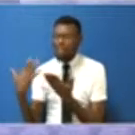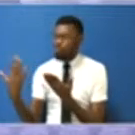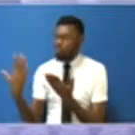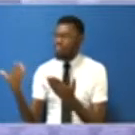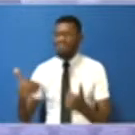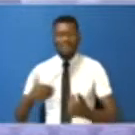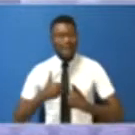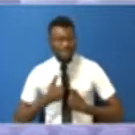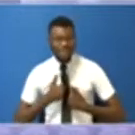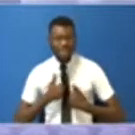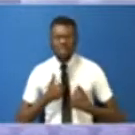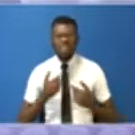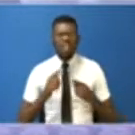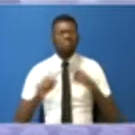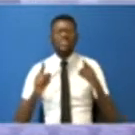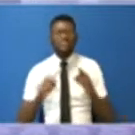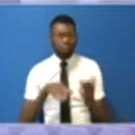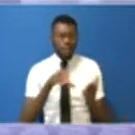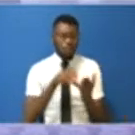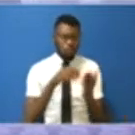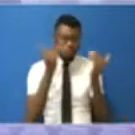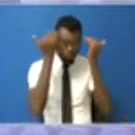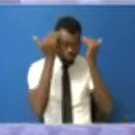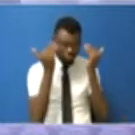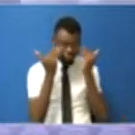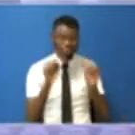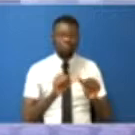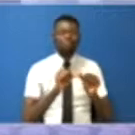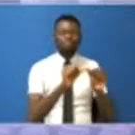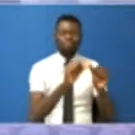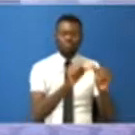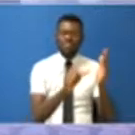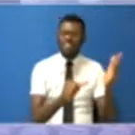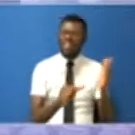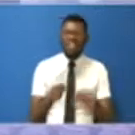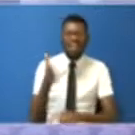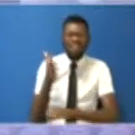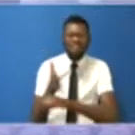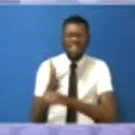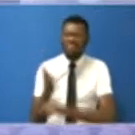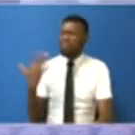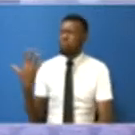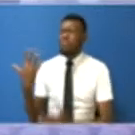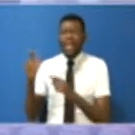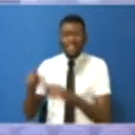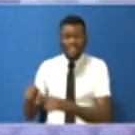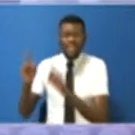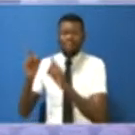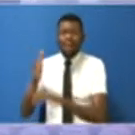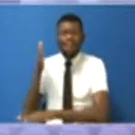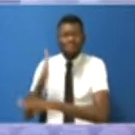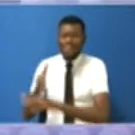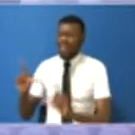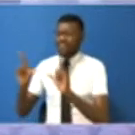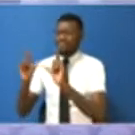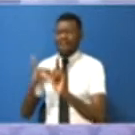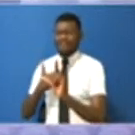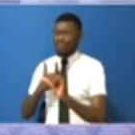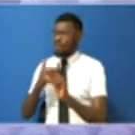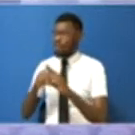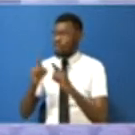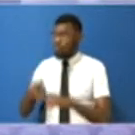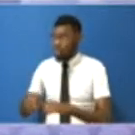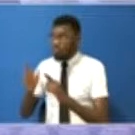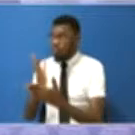and i don't ready to subject this but they afford the documents they actually fought documents in court by them they have tried to like you know who is a conservative he